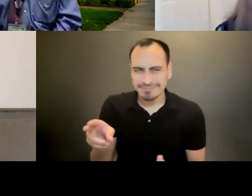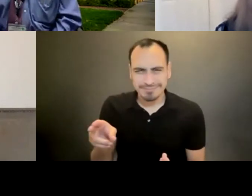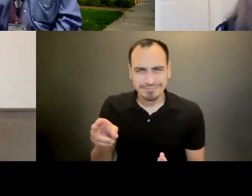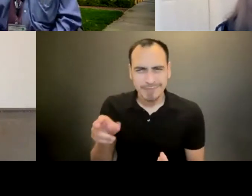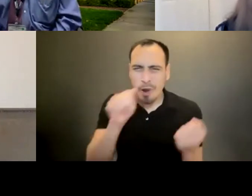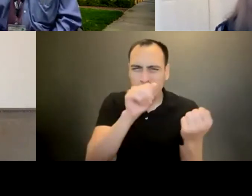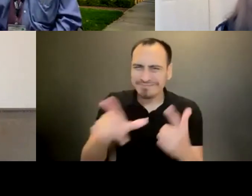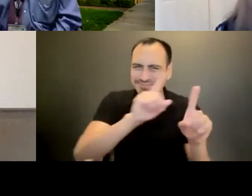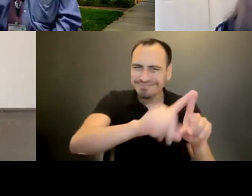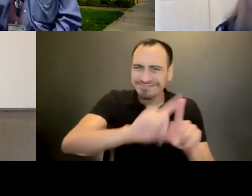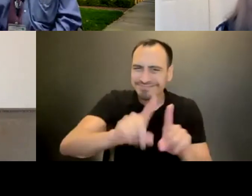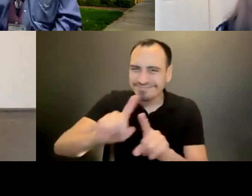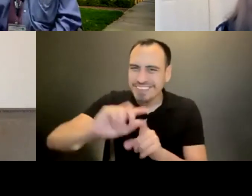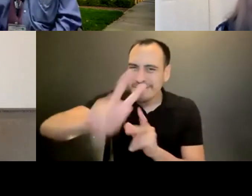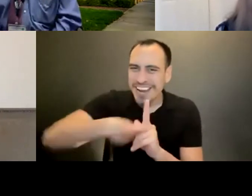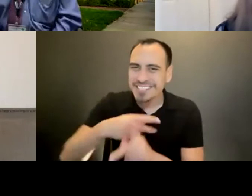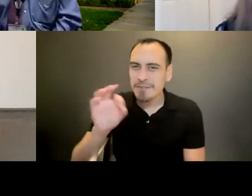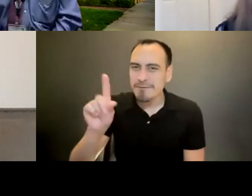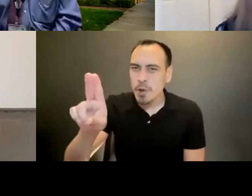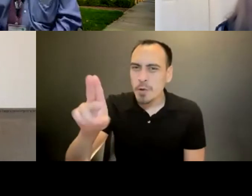but we all consider them